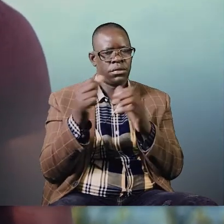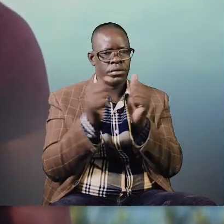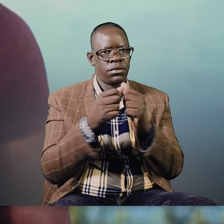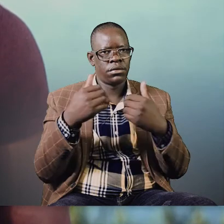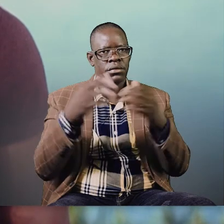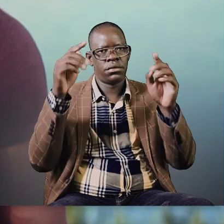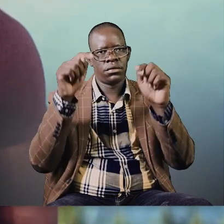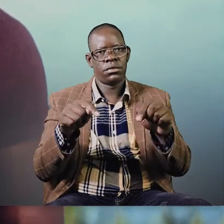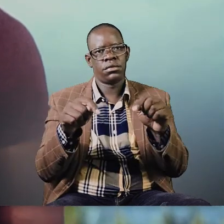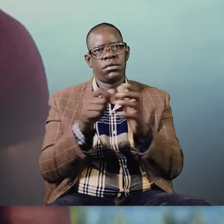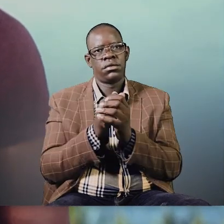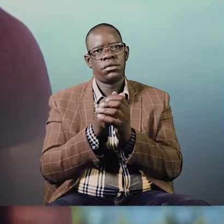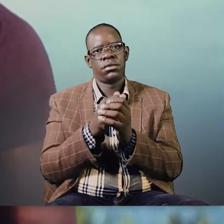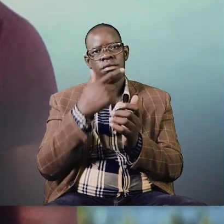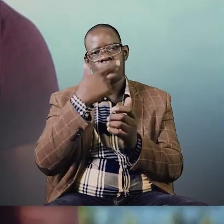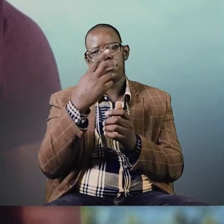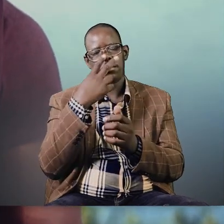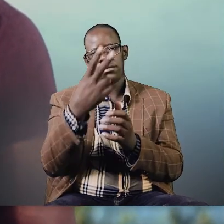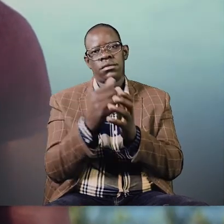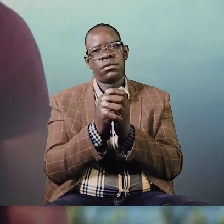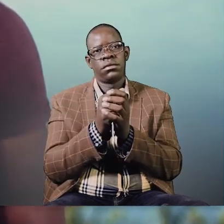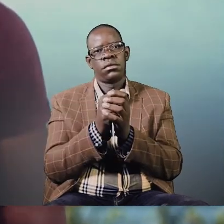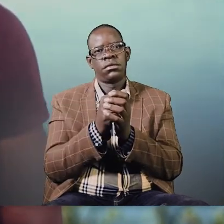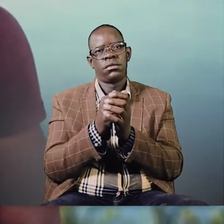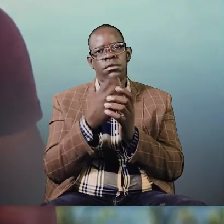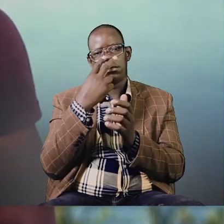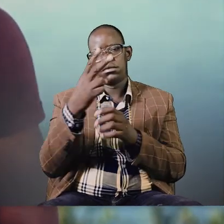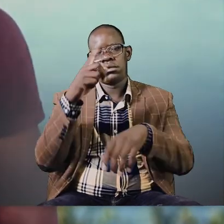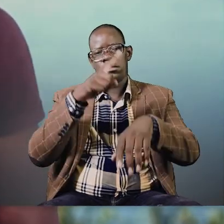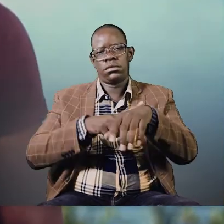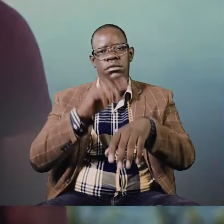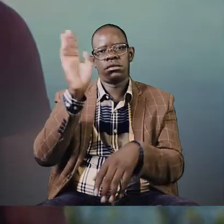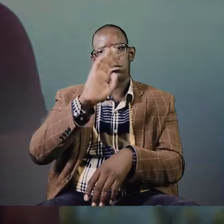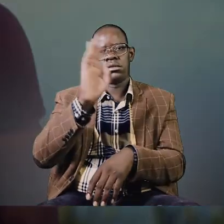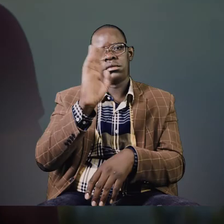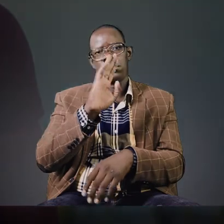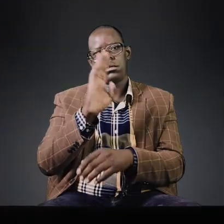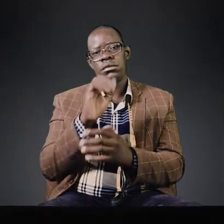with today. Thanks again for watching. See you next time. Goodbye.